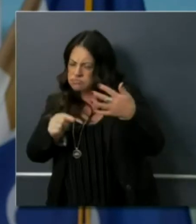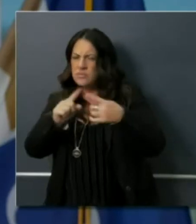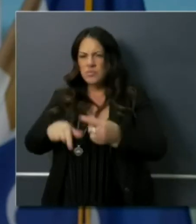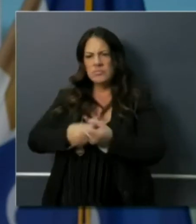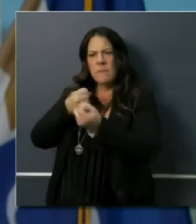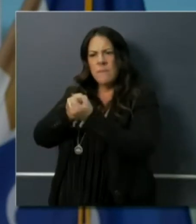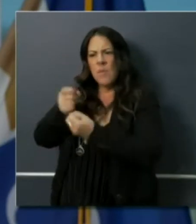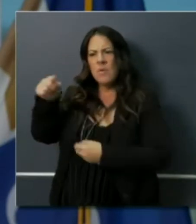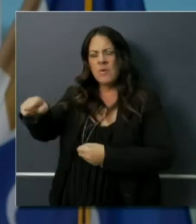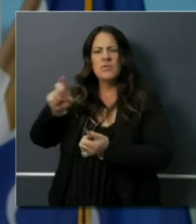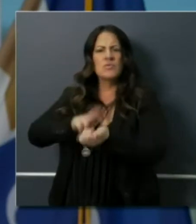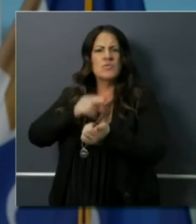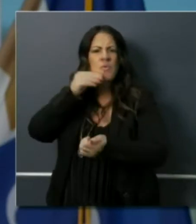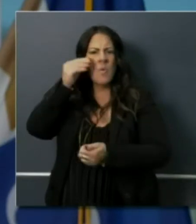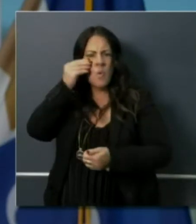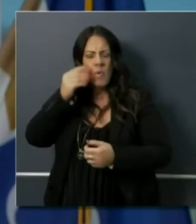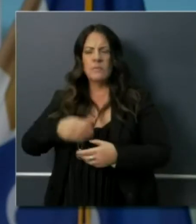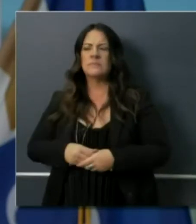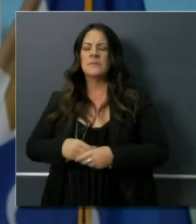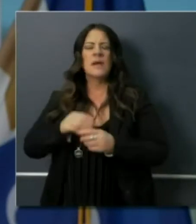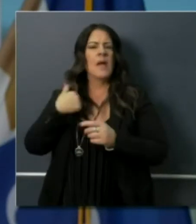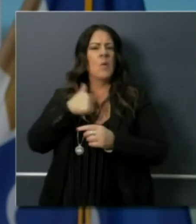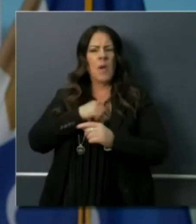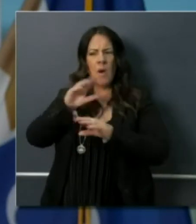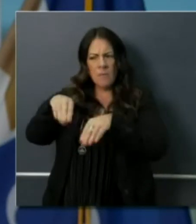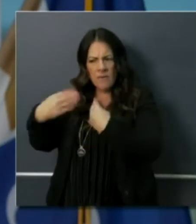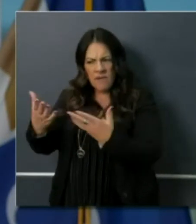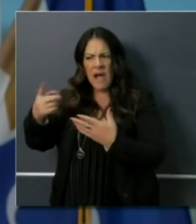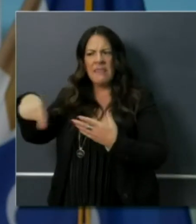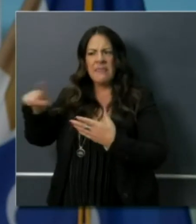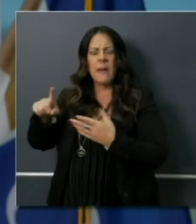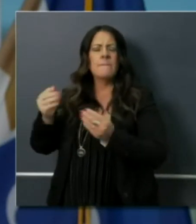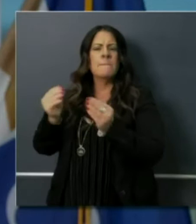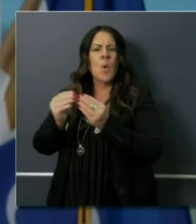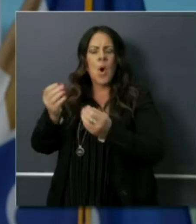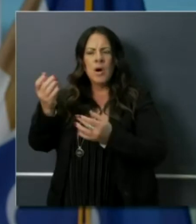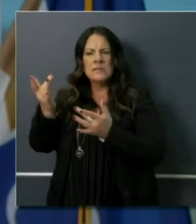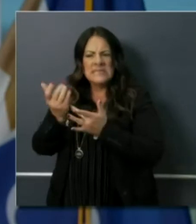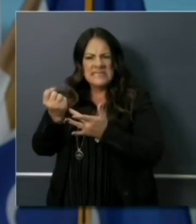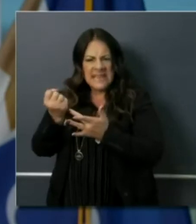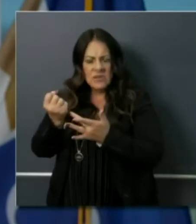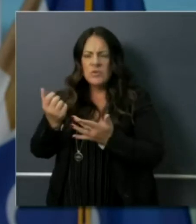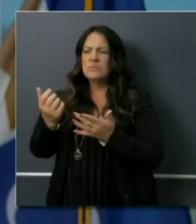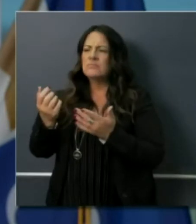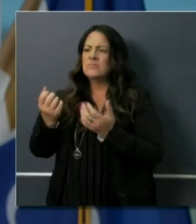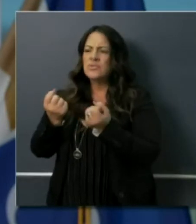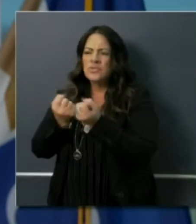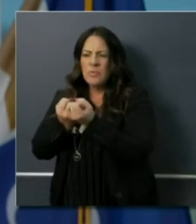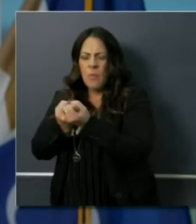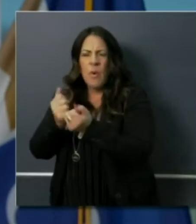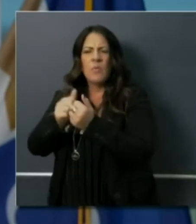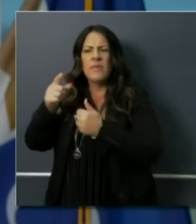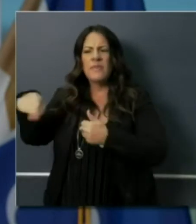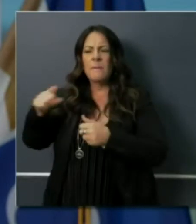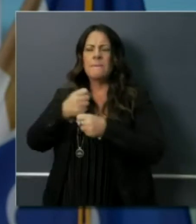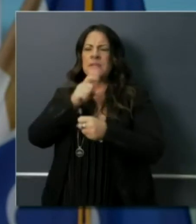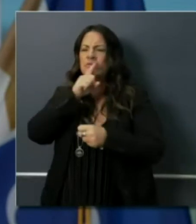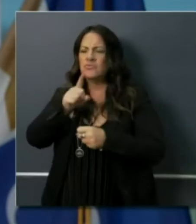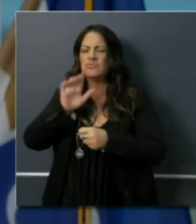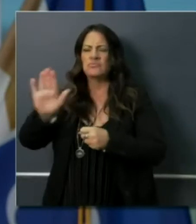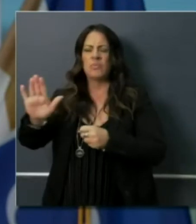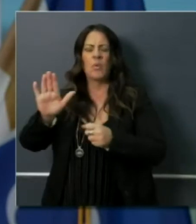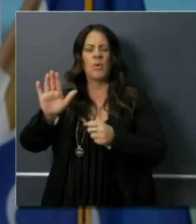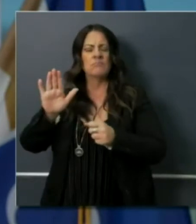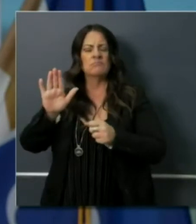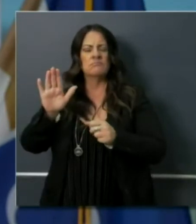state, but we were providing more technical assistance and technical support to make sure that we keep our patients safe. Let me give